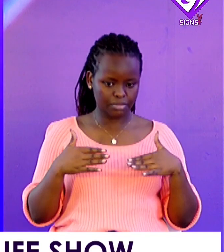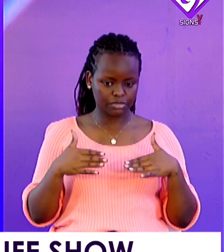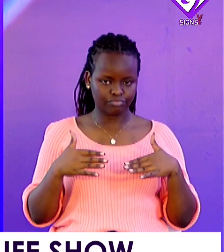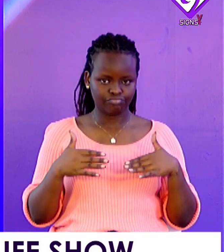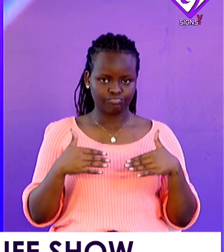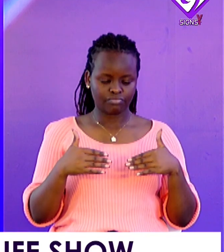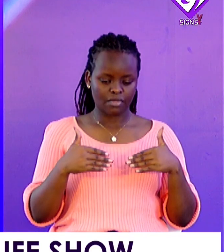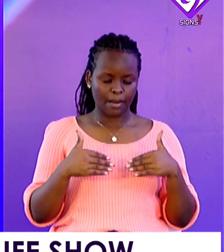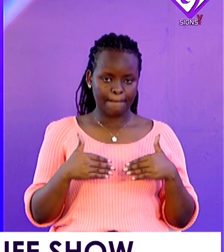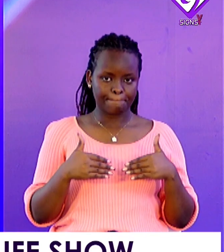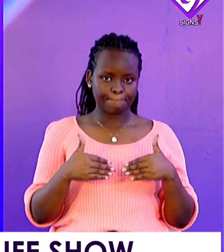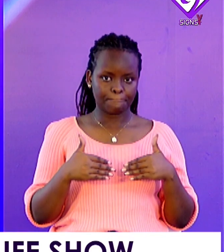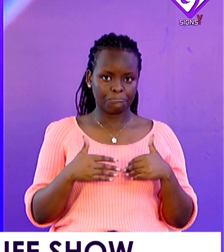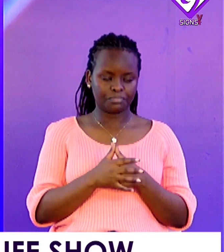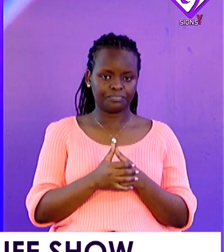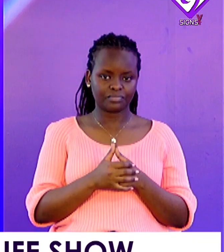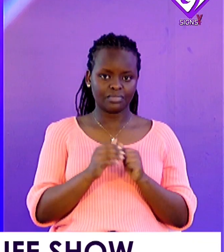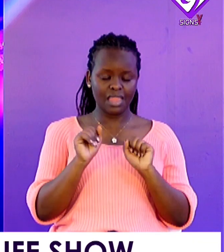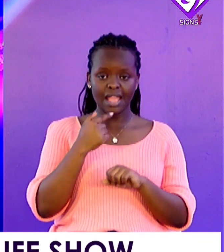seclusion, I would say